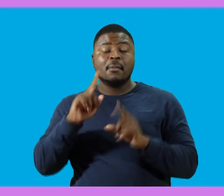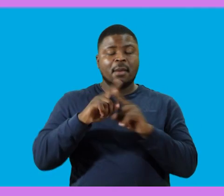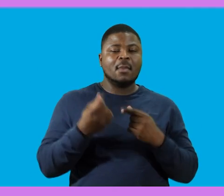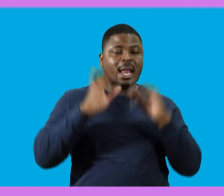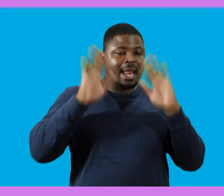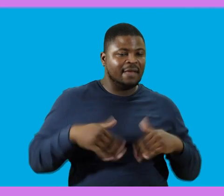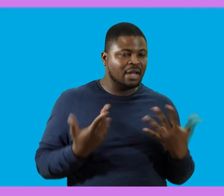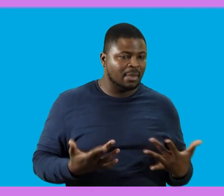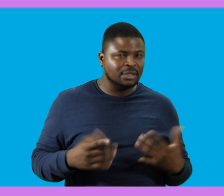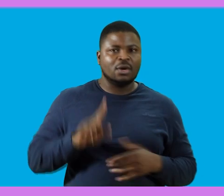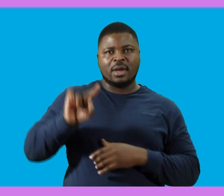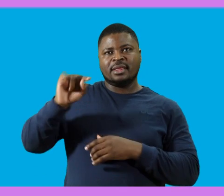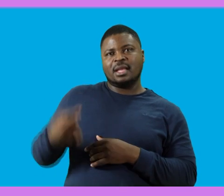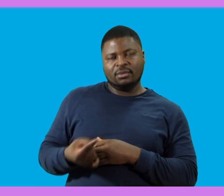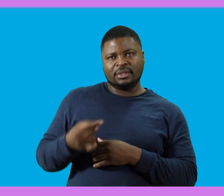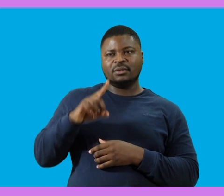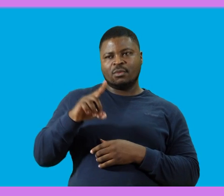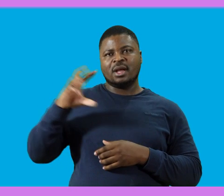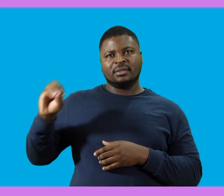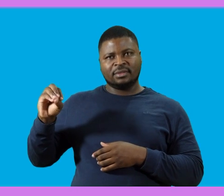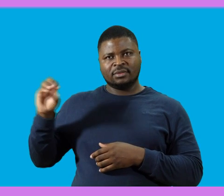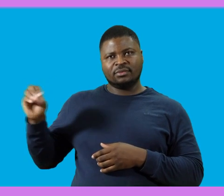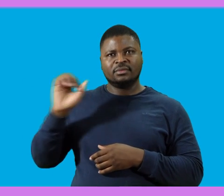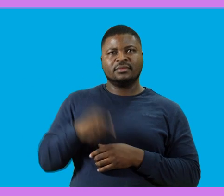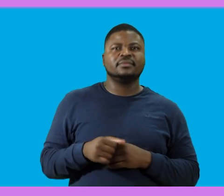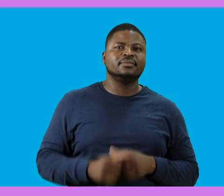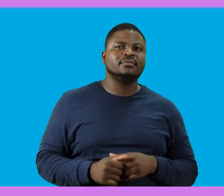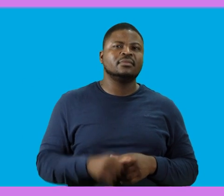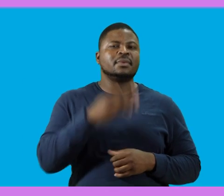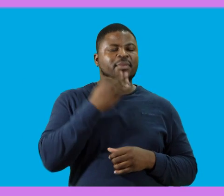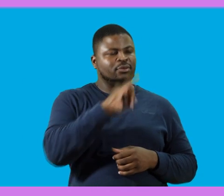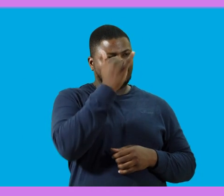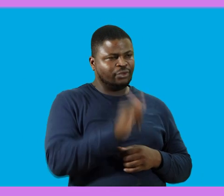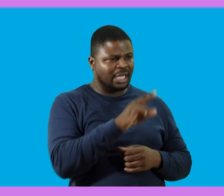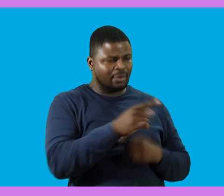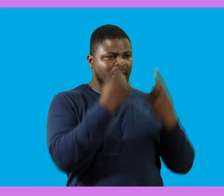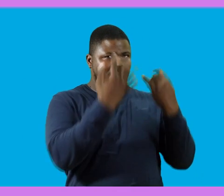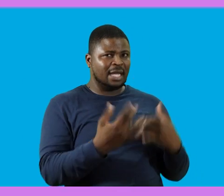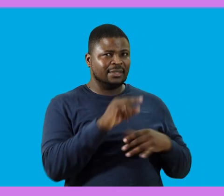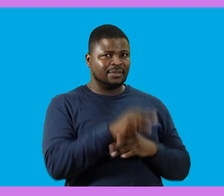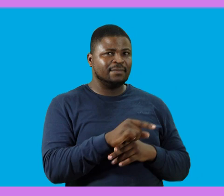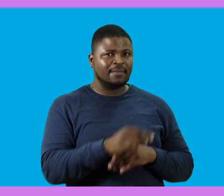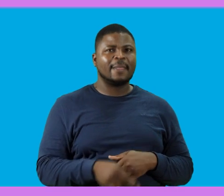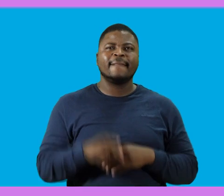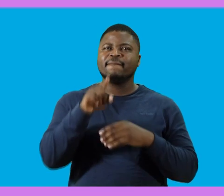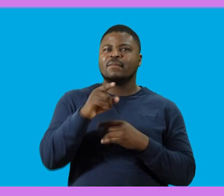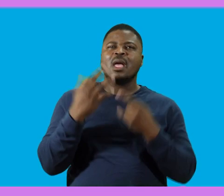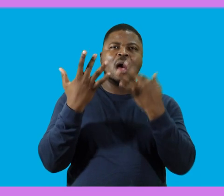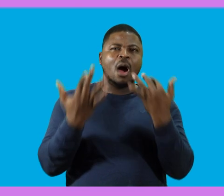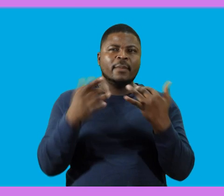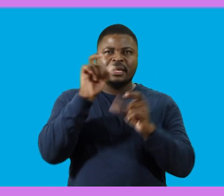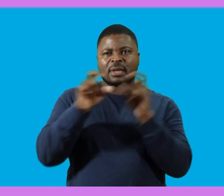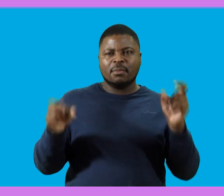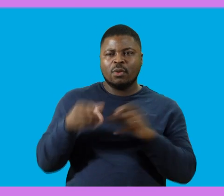1,100. Study the budget and answer the following questions. How many people will